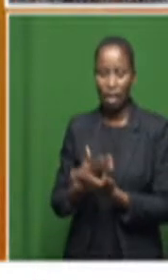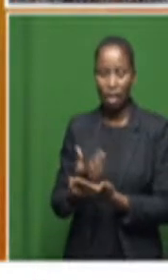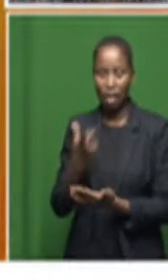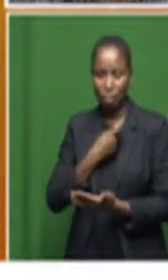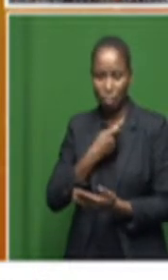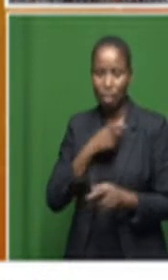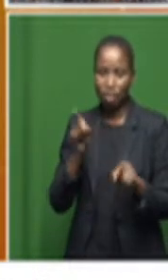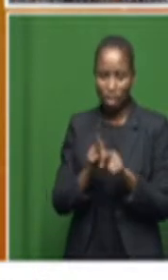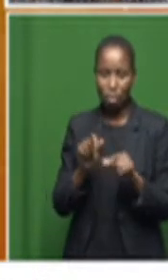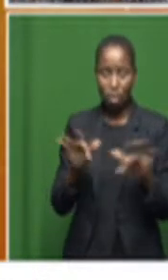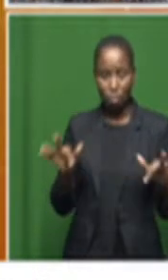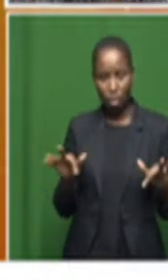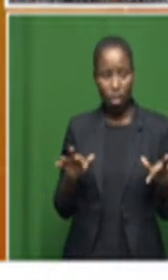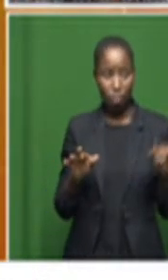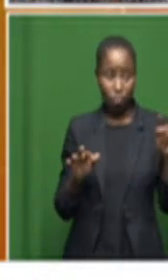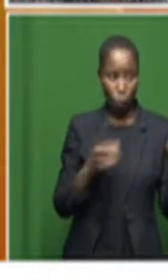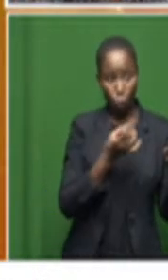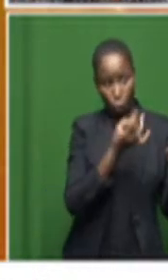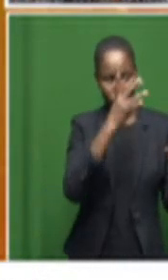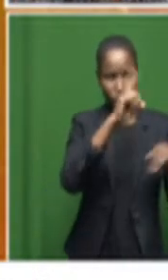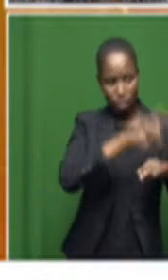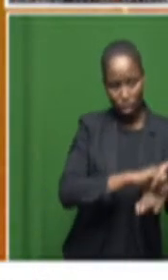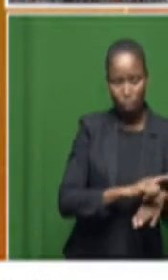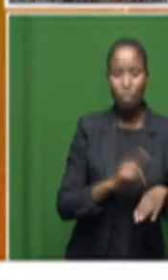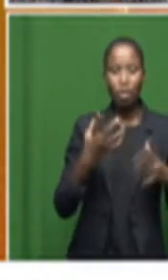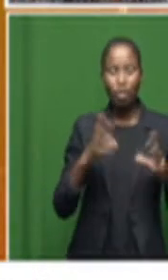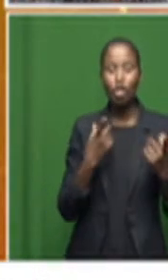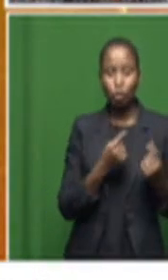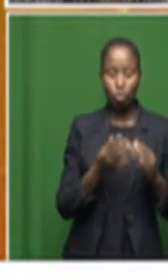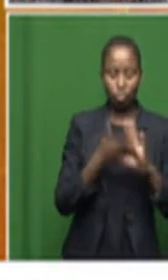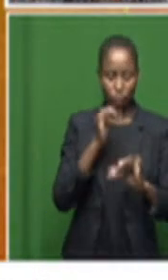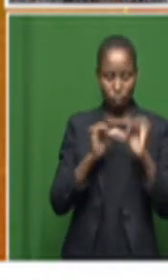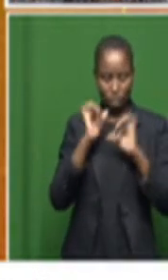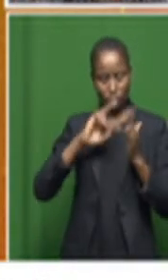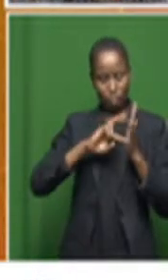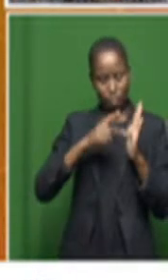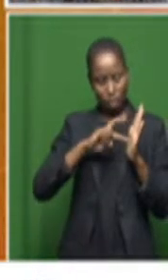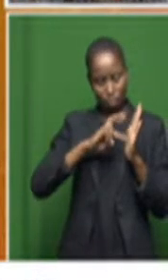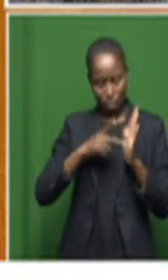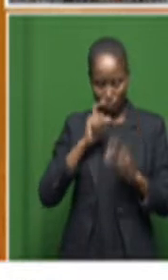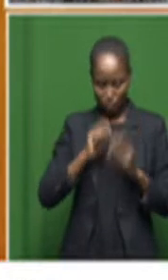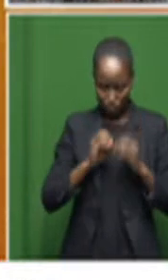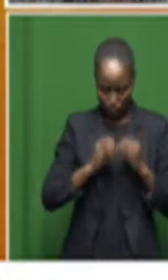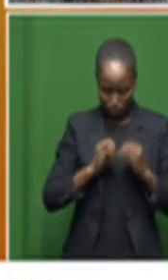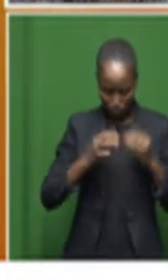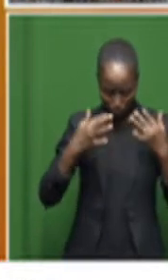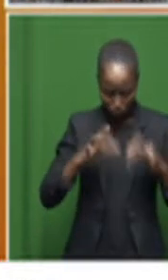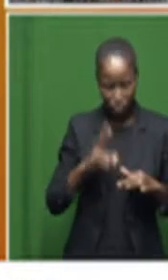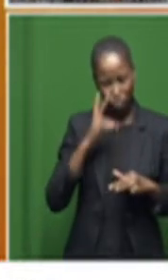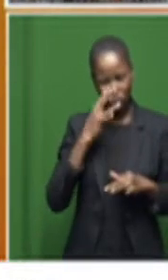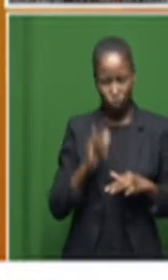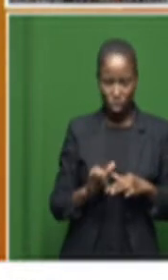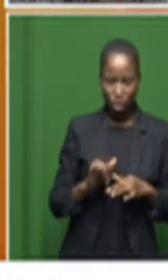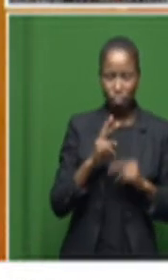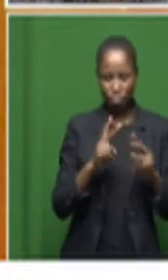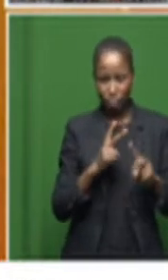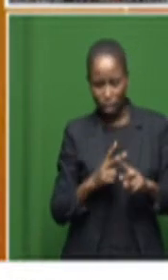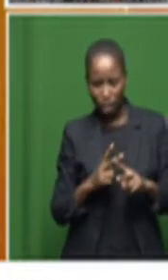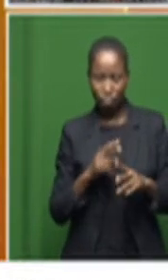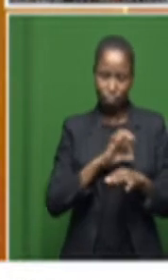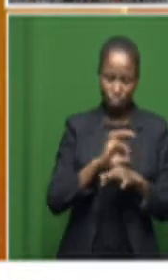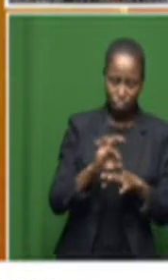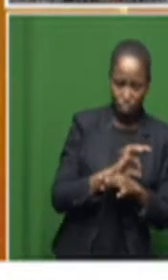of persons, and how we did that was we went back into our planning framework and we looked at the parameters, and we